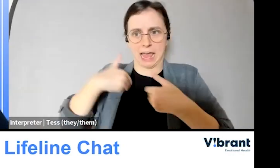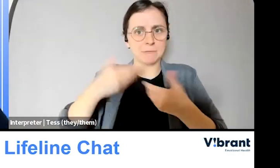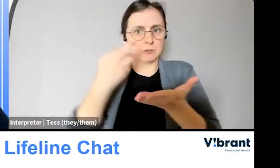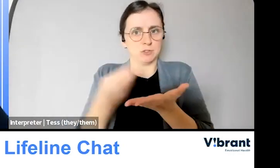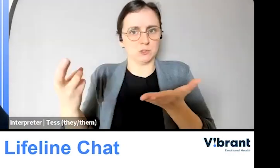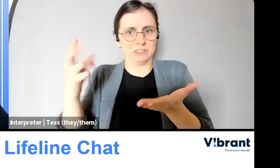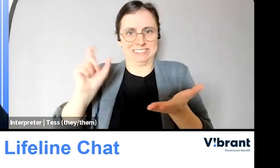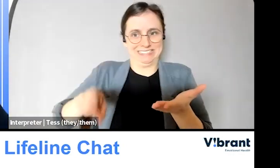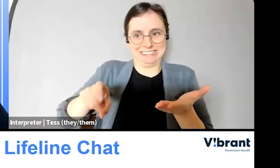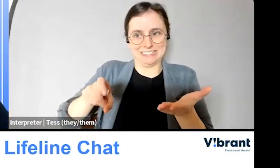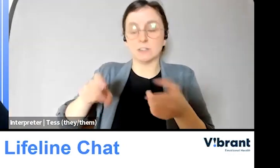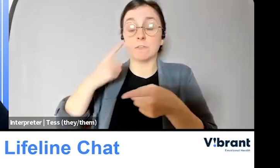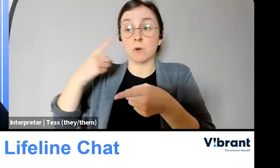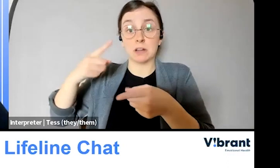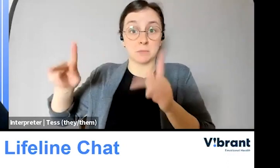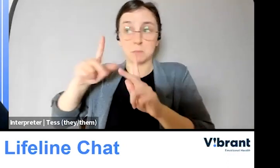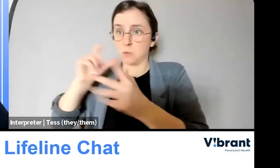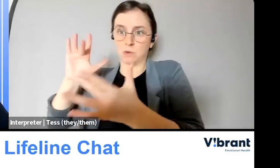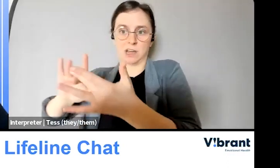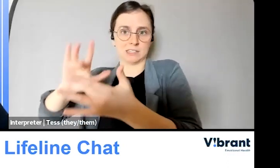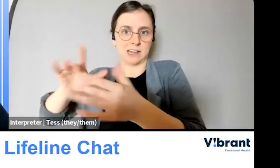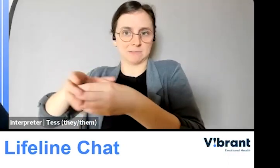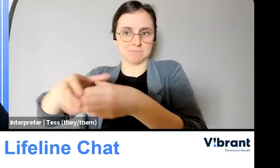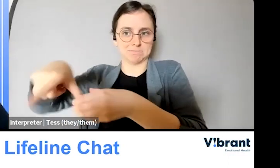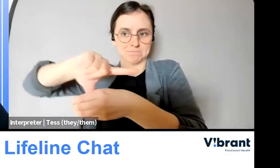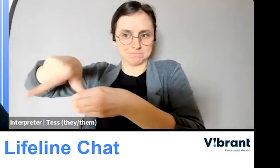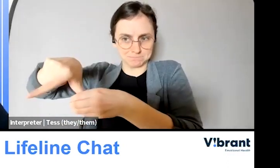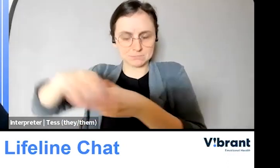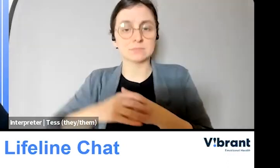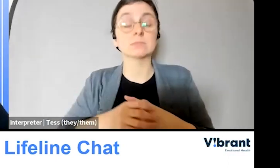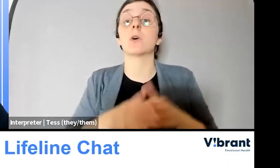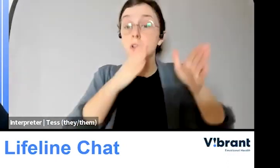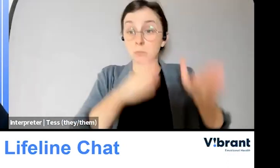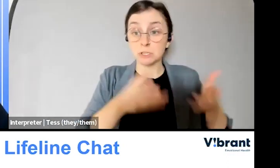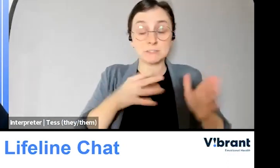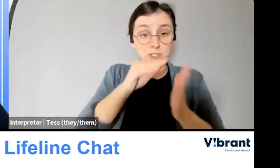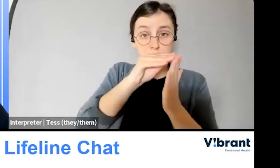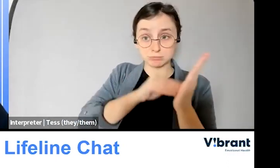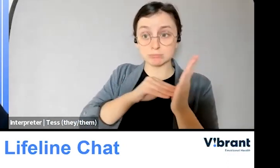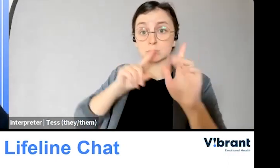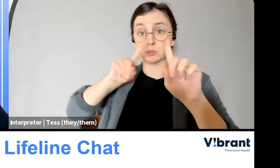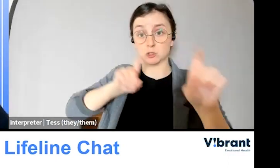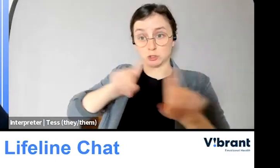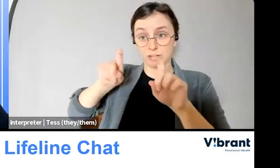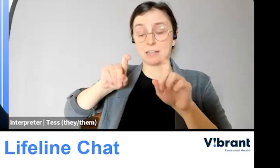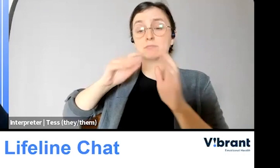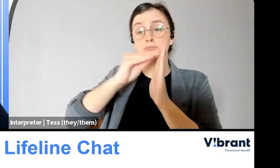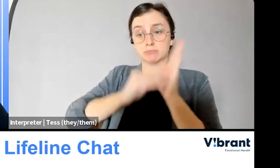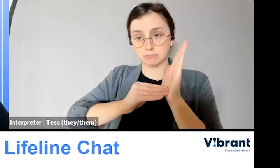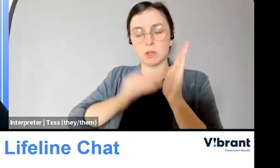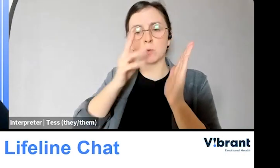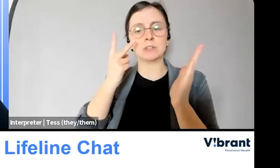are in their area. And so once that individual fills out that survey, they see a wait time